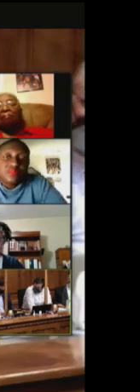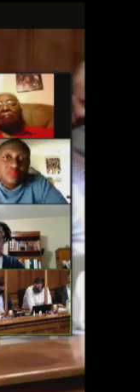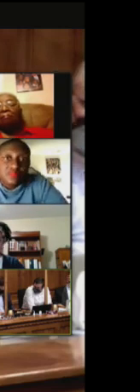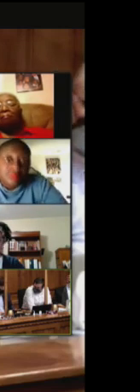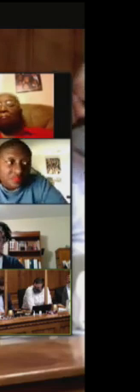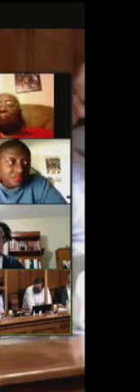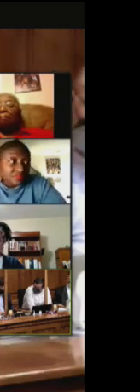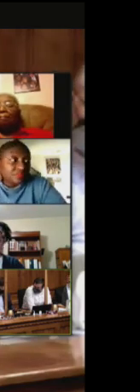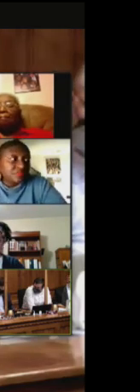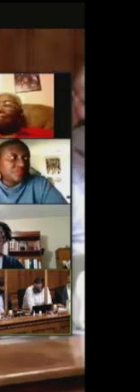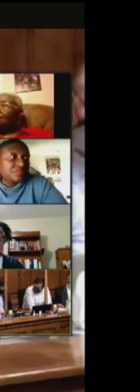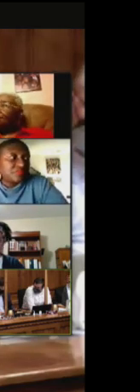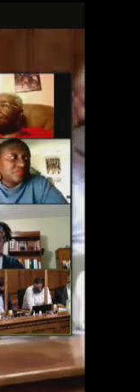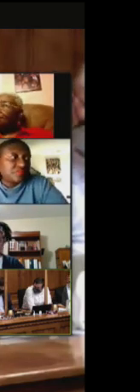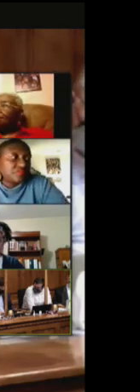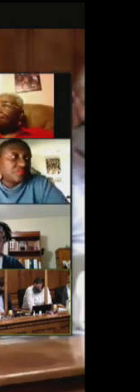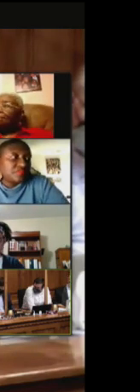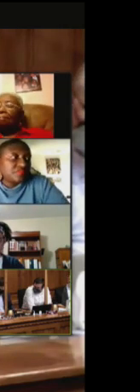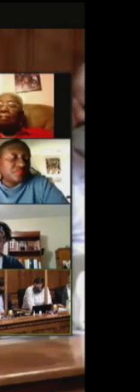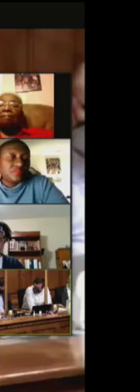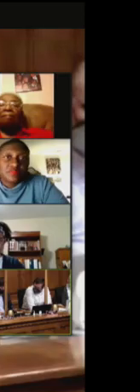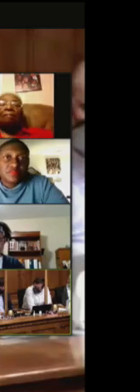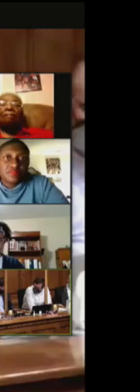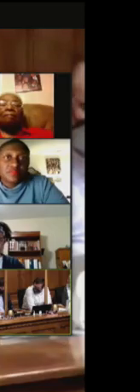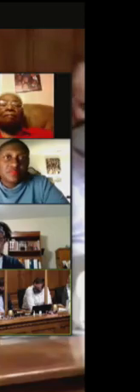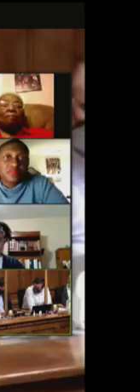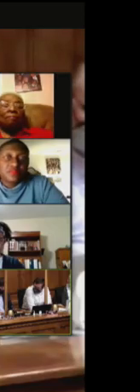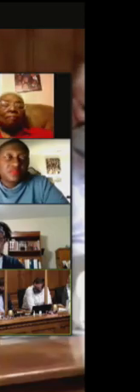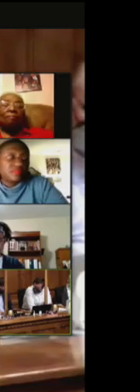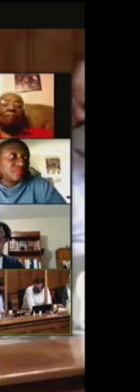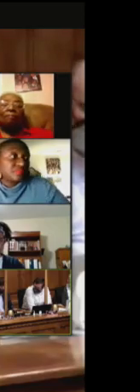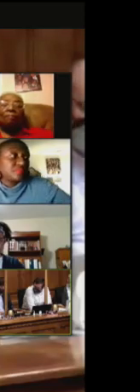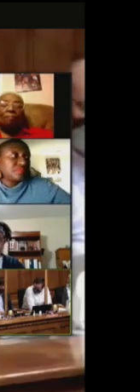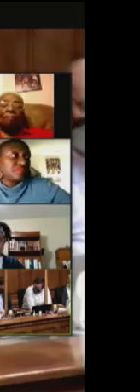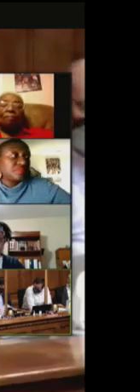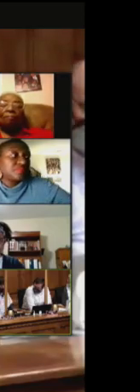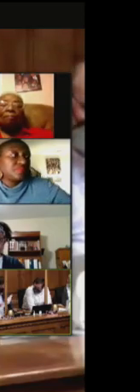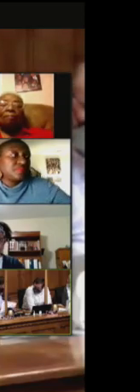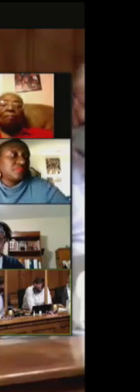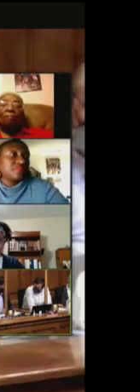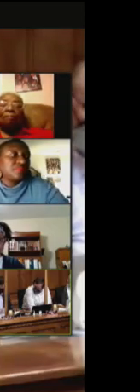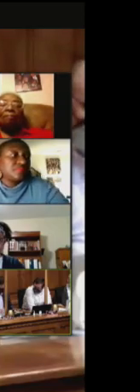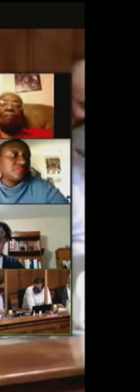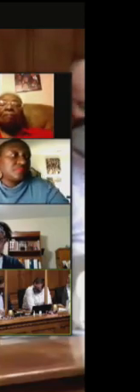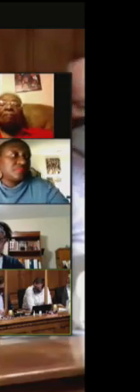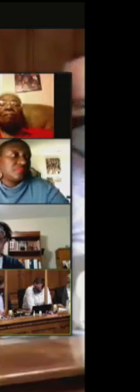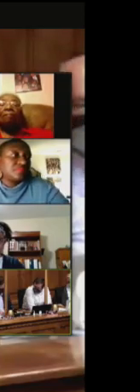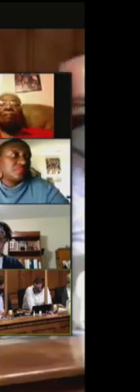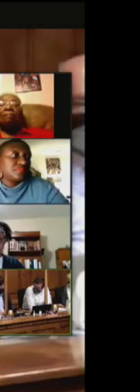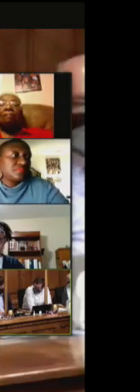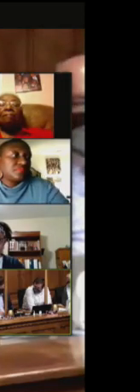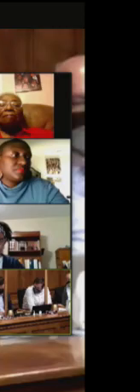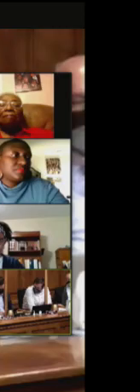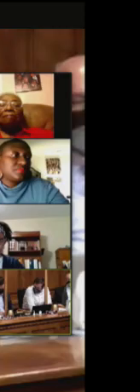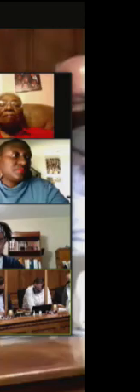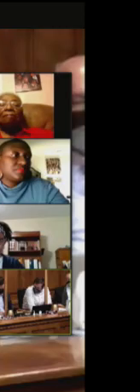authority vested in me as the mayor of the city of Gainesville, do hereby proclaim May 20th, 2021 as Emancipation Day in the city of Gainesville. Invite